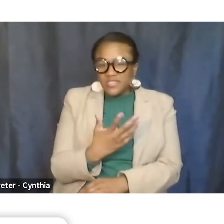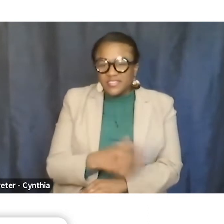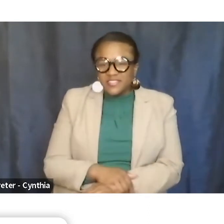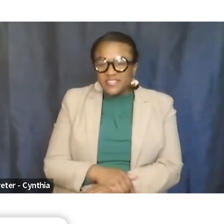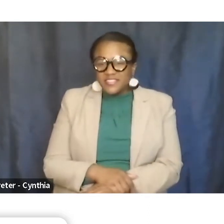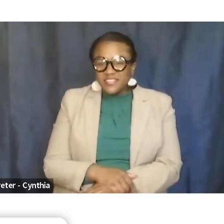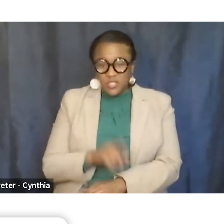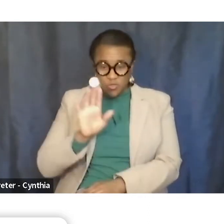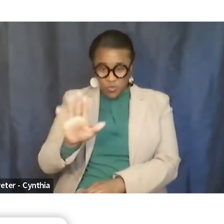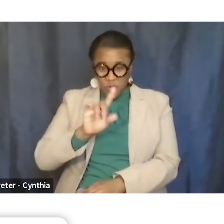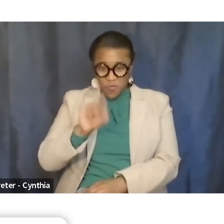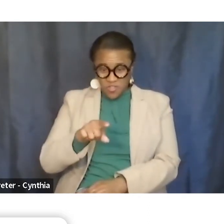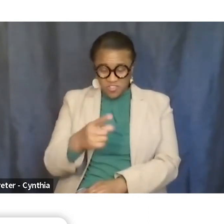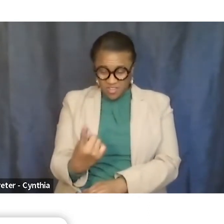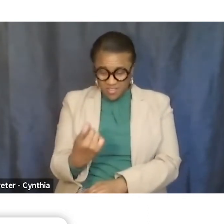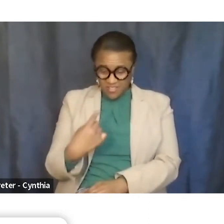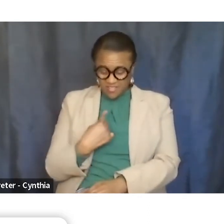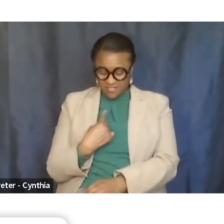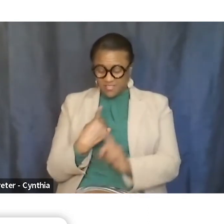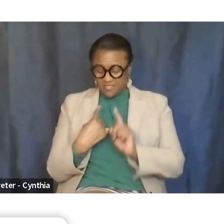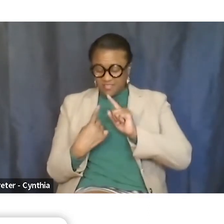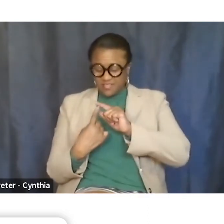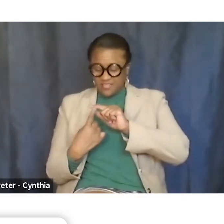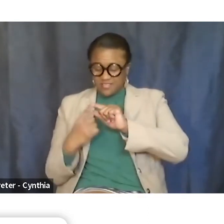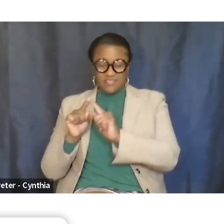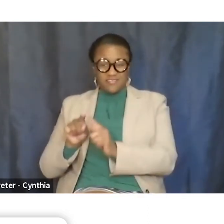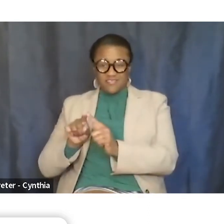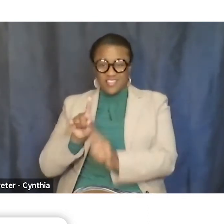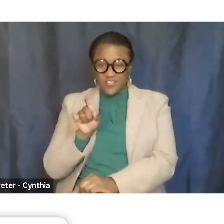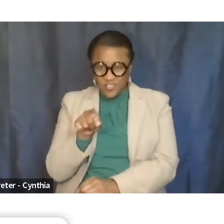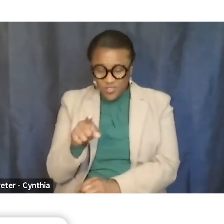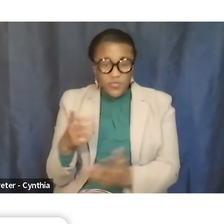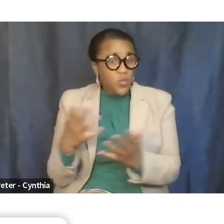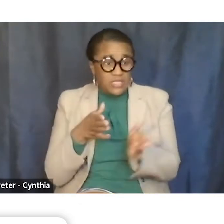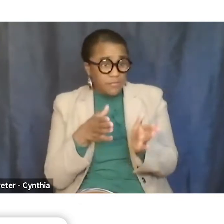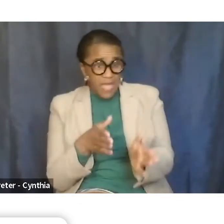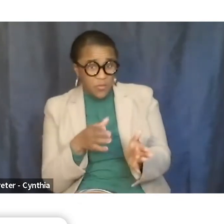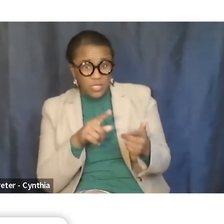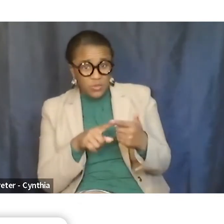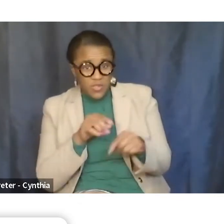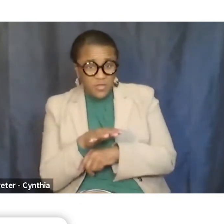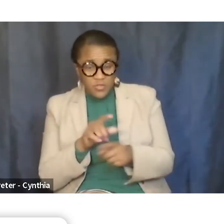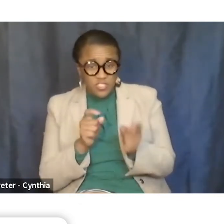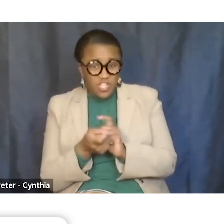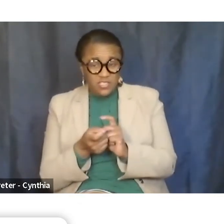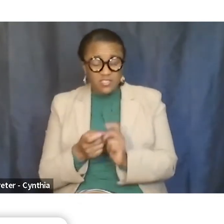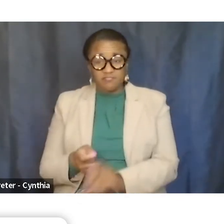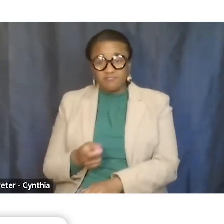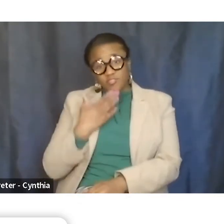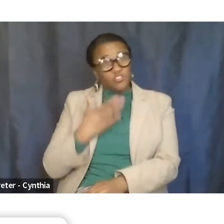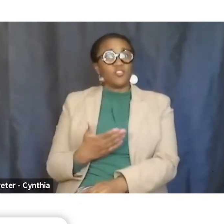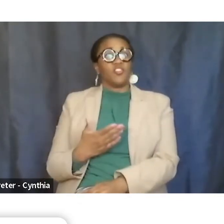question? And anybody else in the chat, the question is, what's the pathway to influence change? That's such a good question.